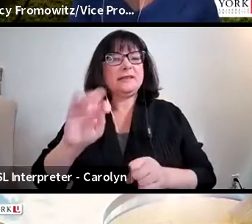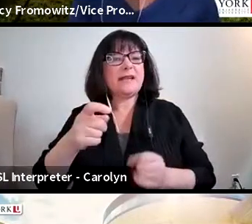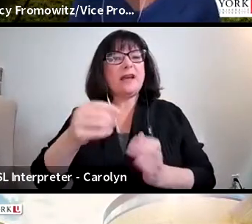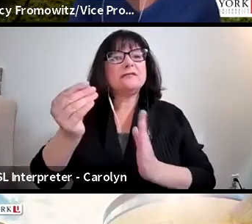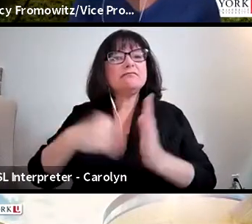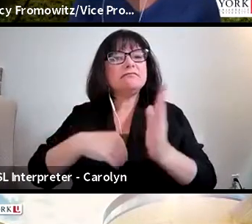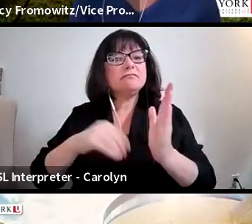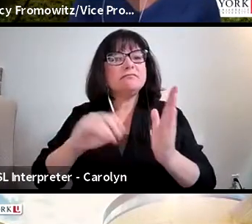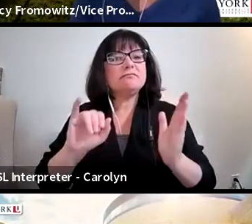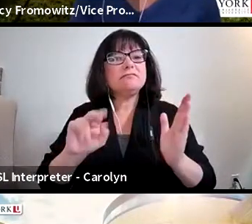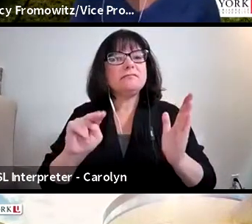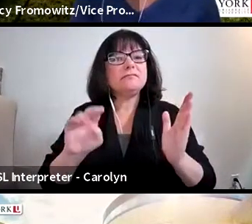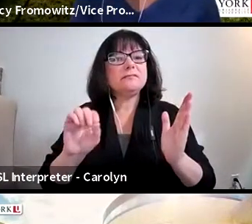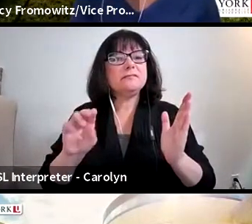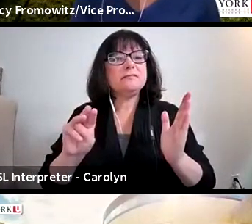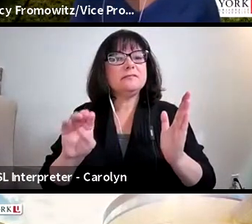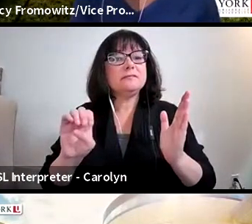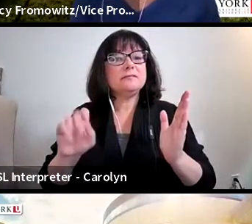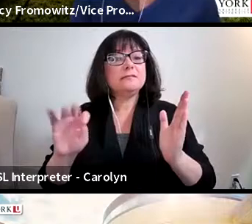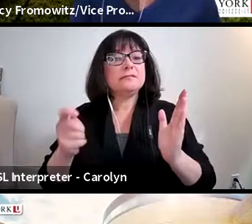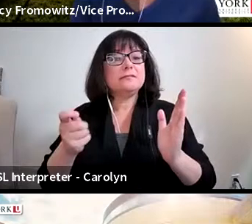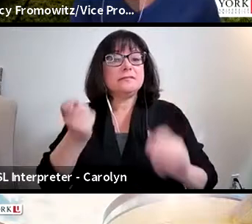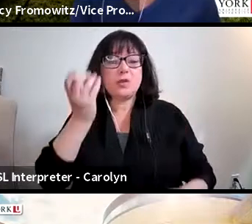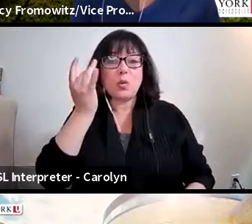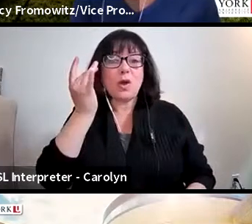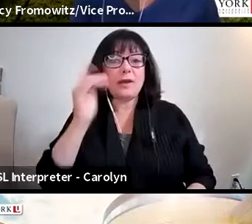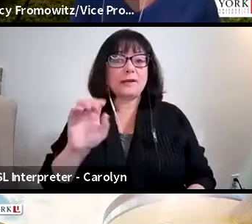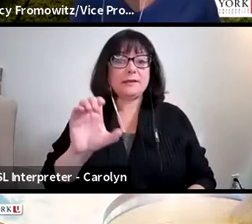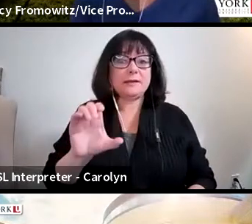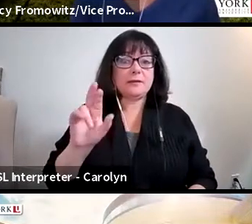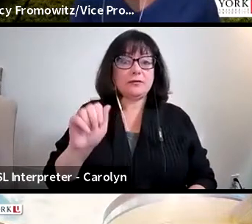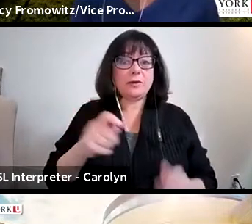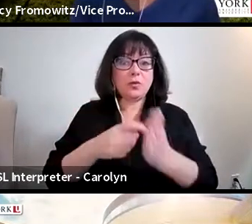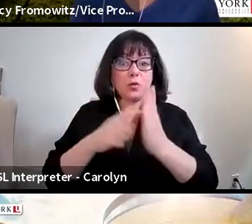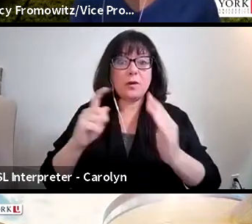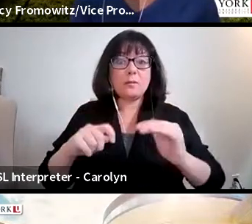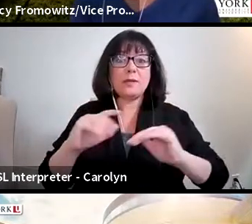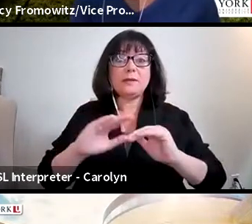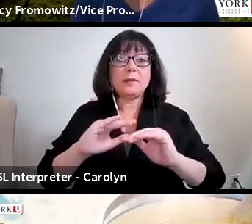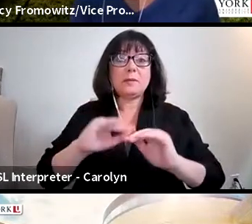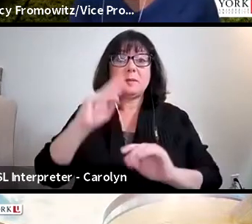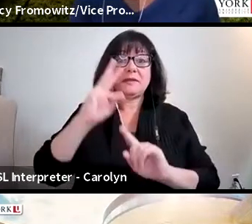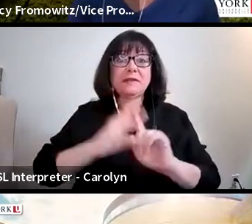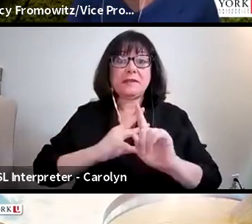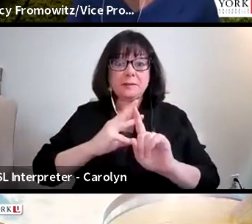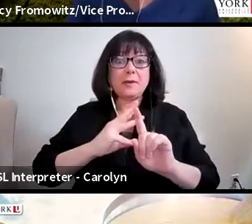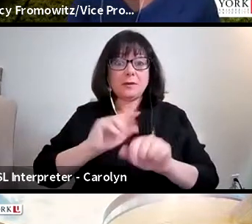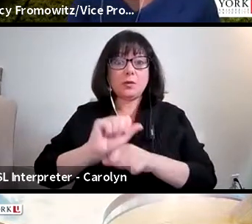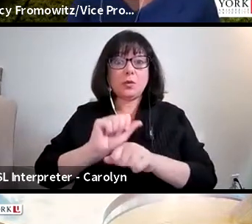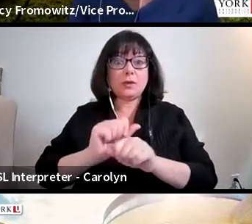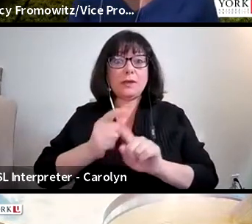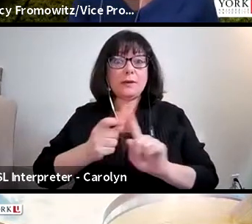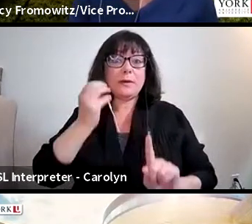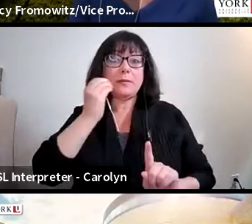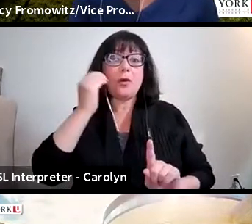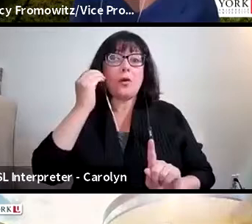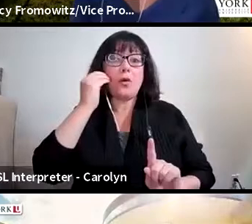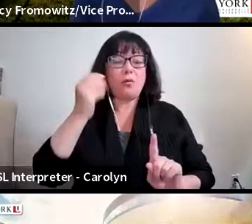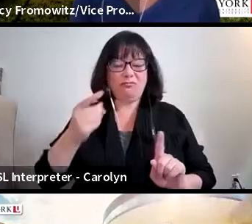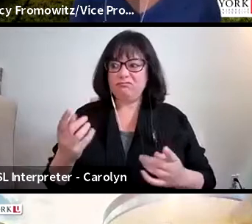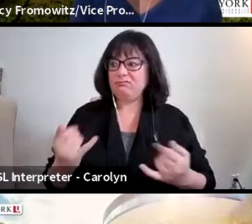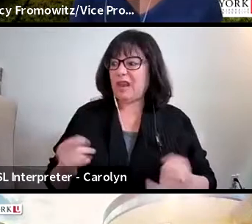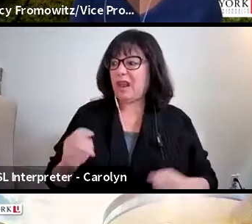remotely, which fits the criteria from the Canadian Revenue Agency? Would that be Sheila or Carol who could answer